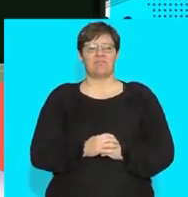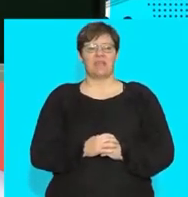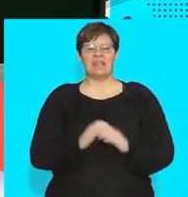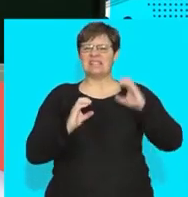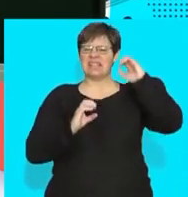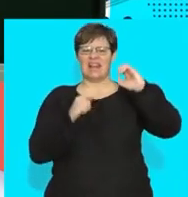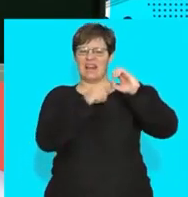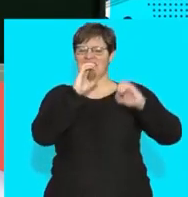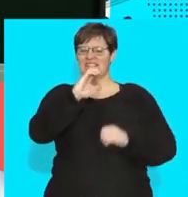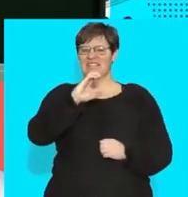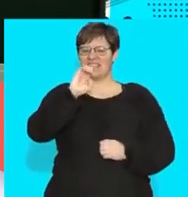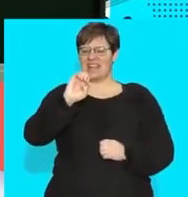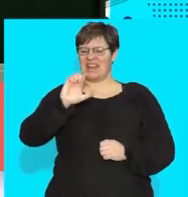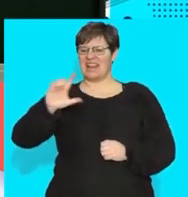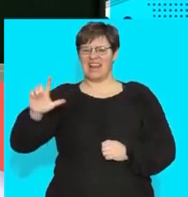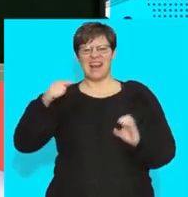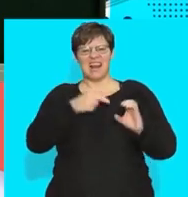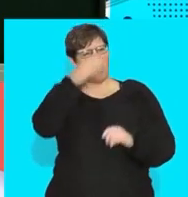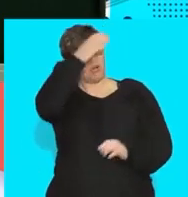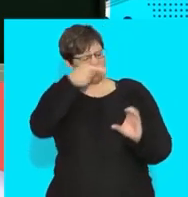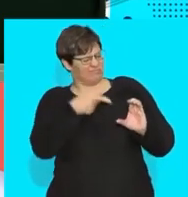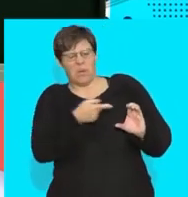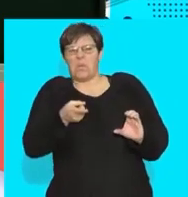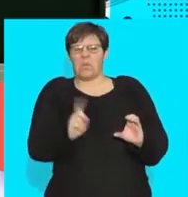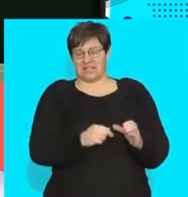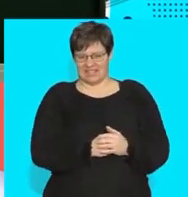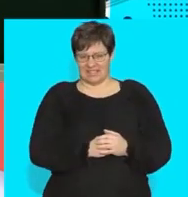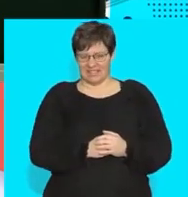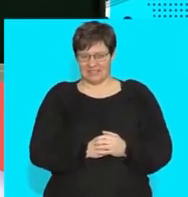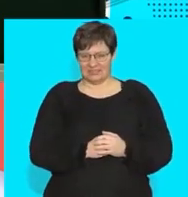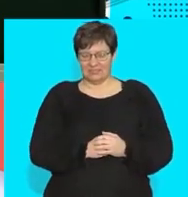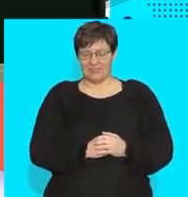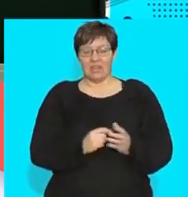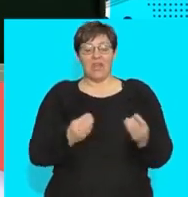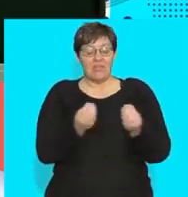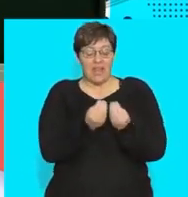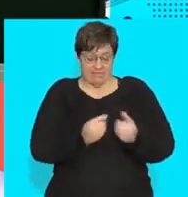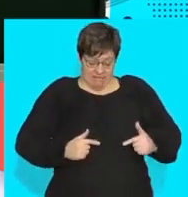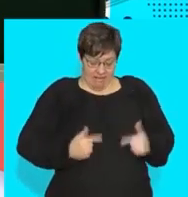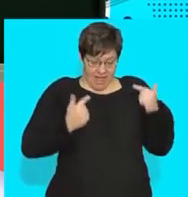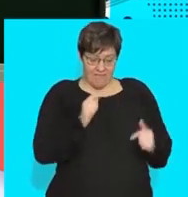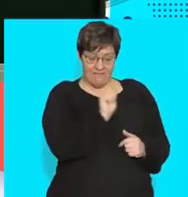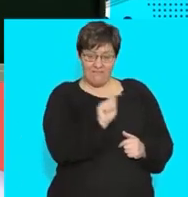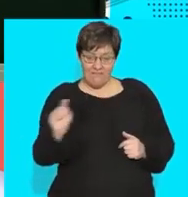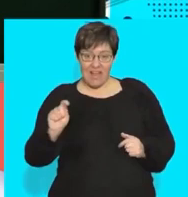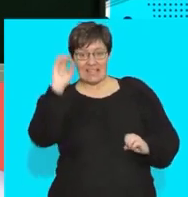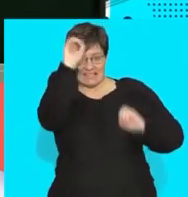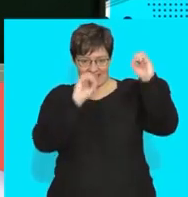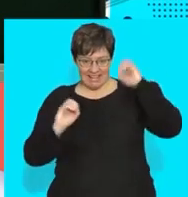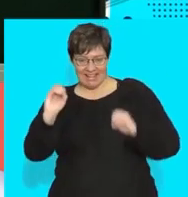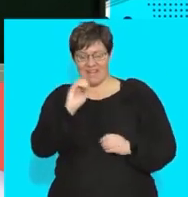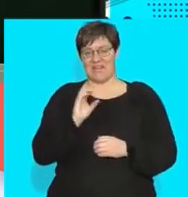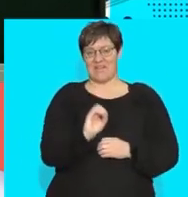of what a cell is. And we've looked at the cell. All living things are made up of